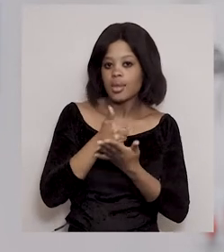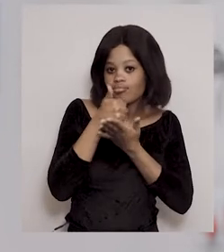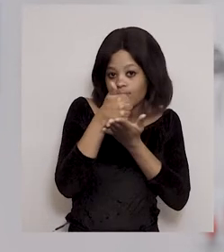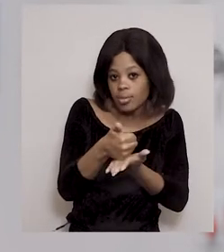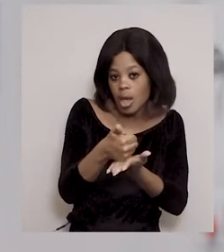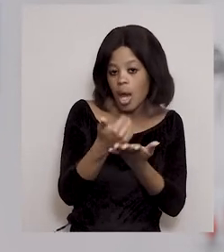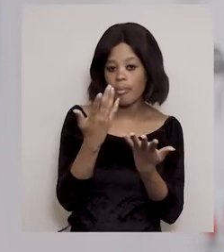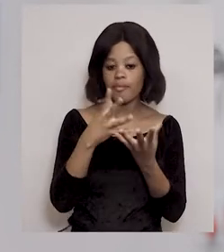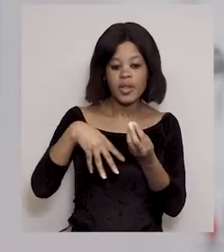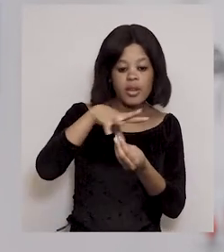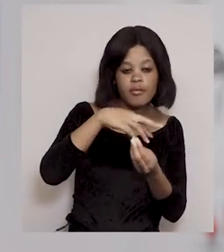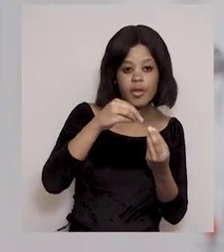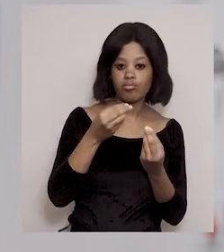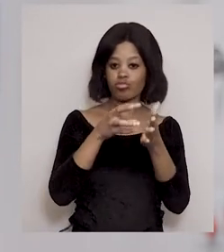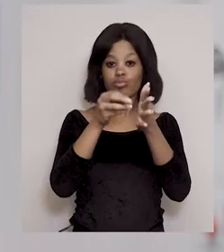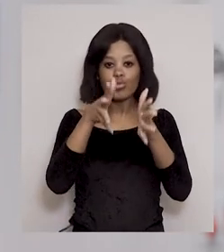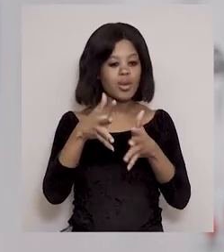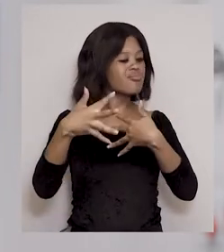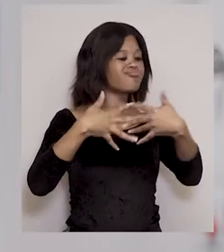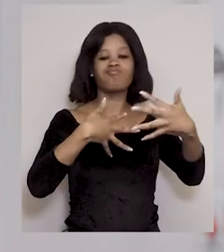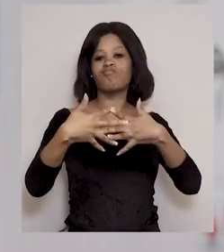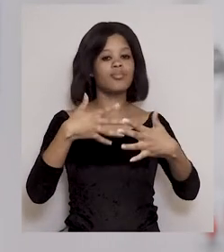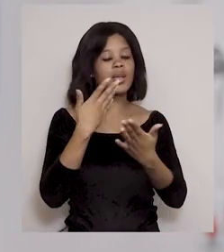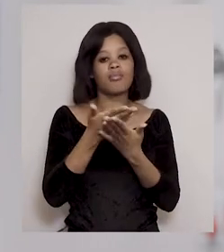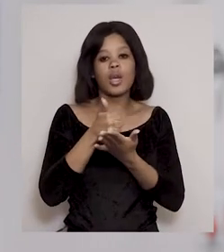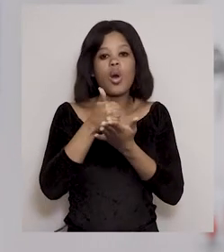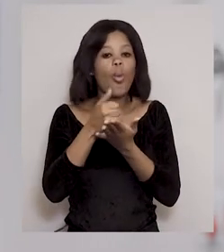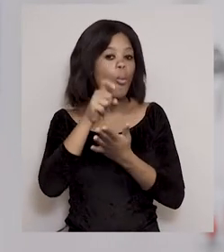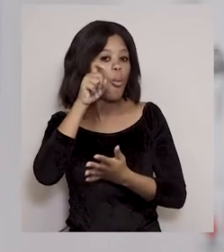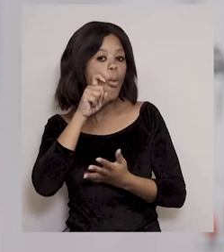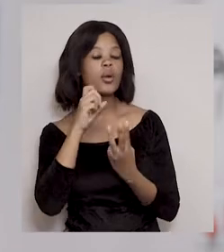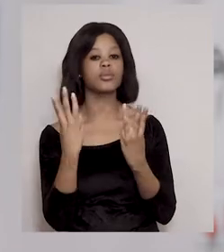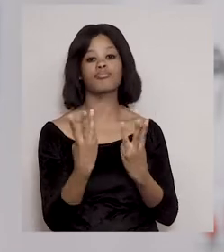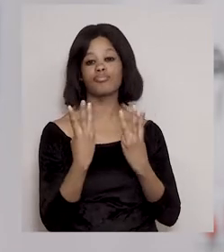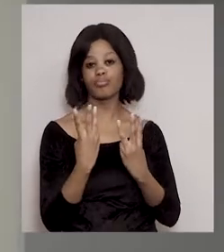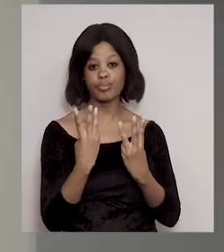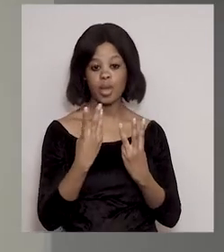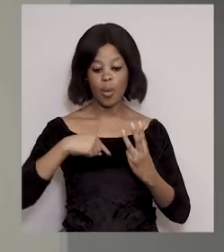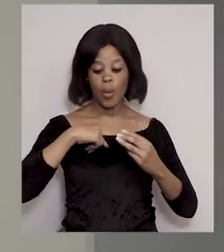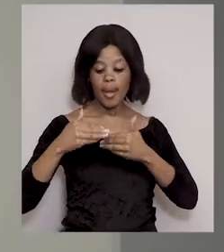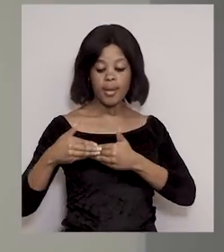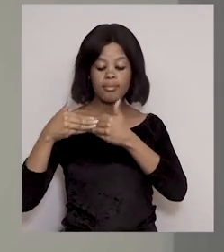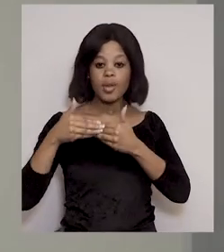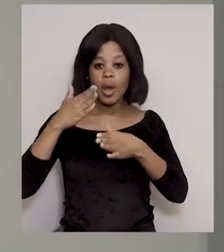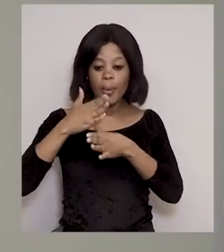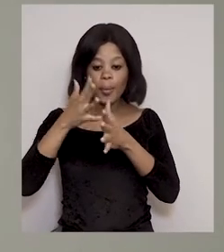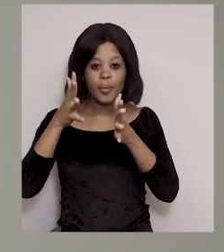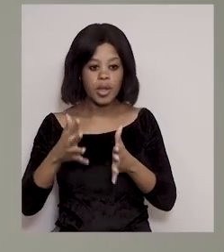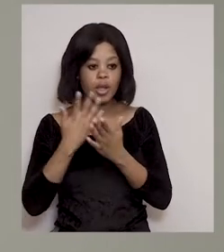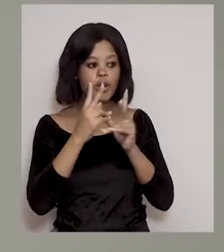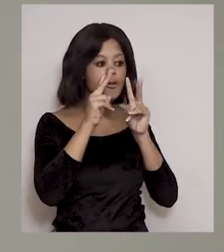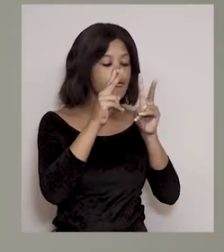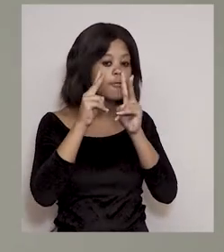can also assist their families, the students, everybody can help the older people. And healthcare workers, they